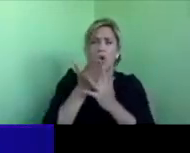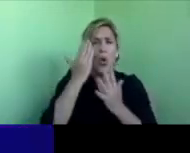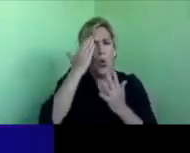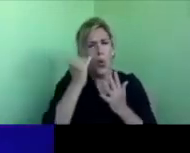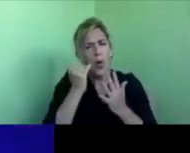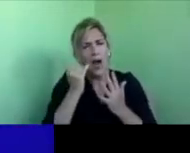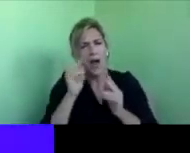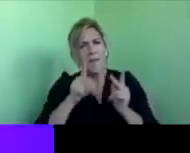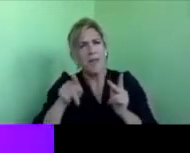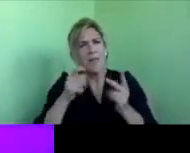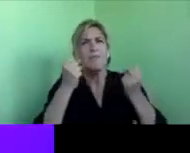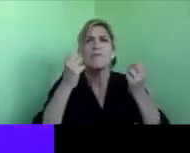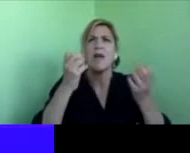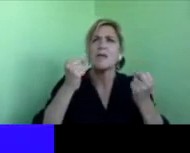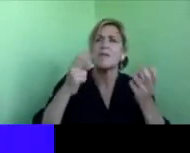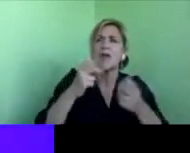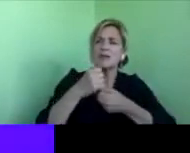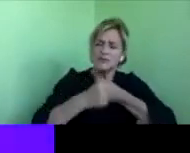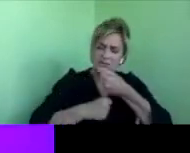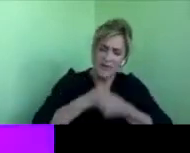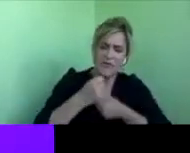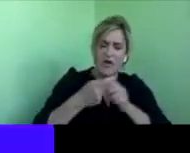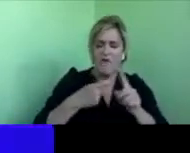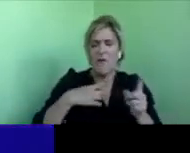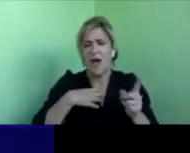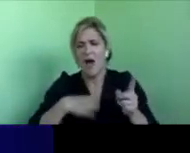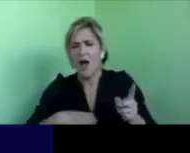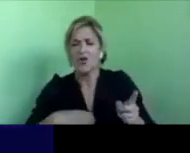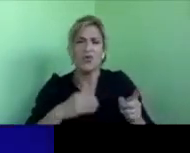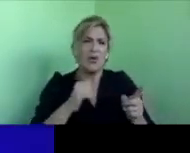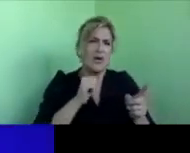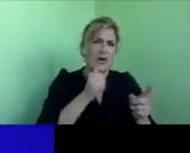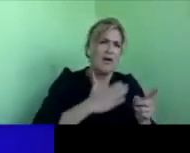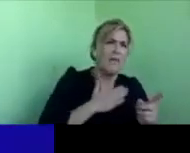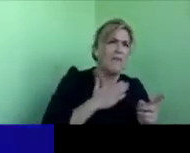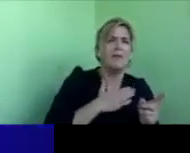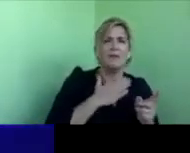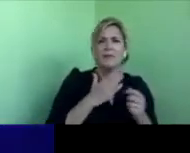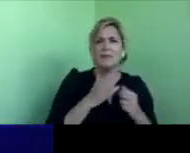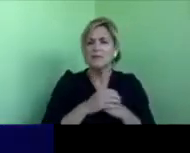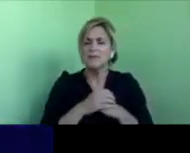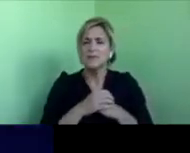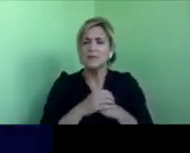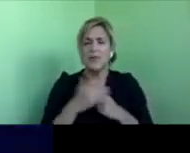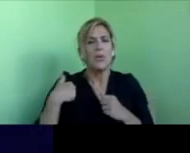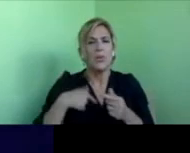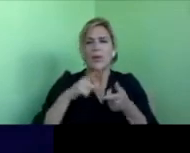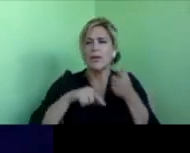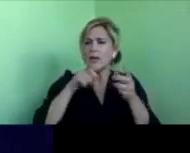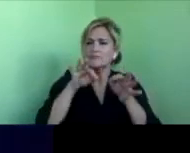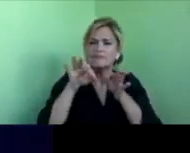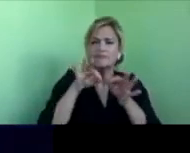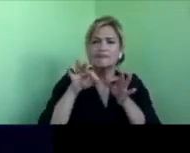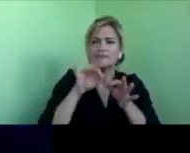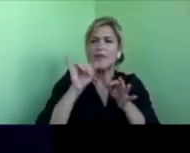hunger and dis-ease? We are unable to translate the phrase for profit.